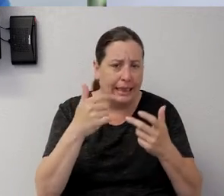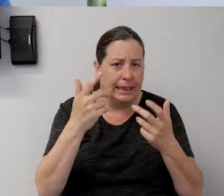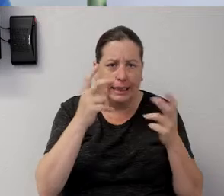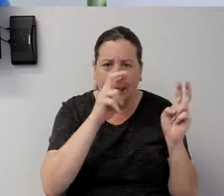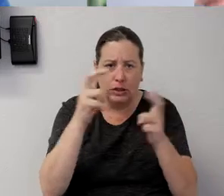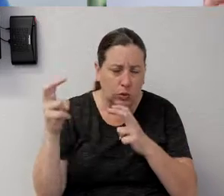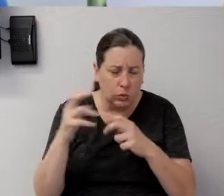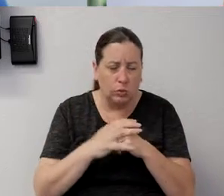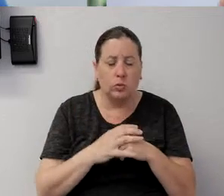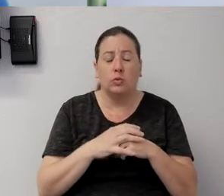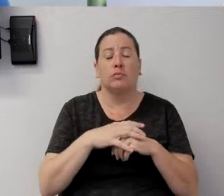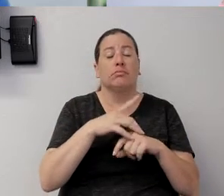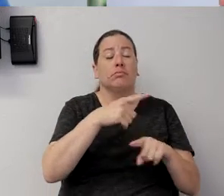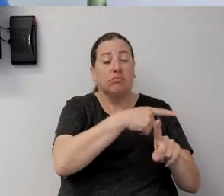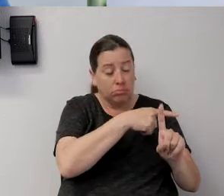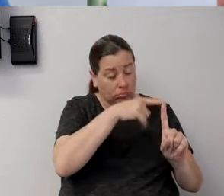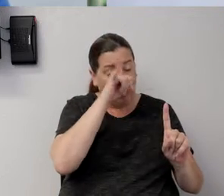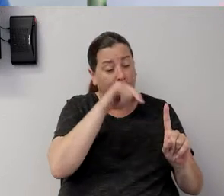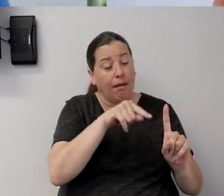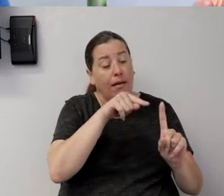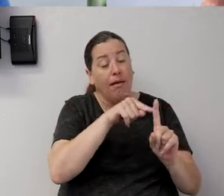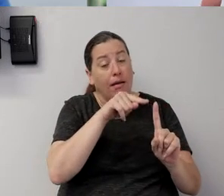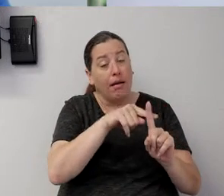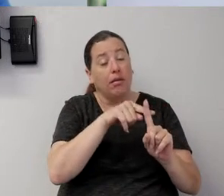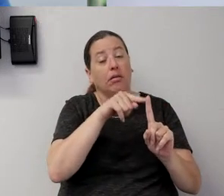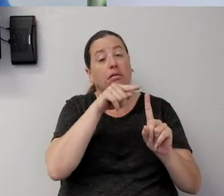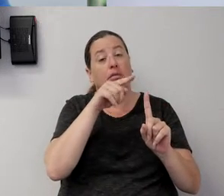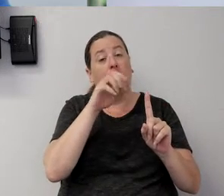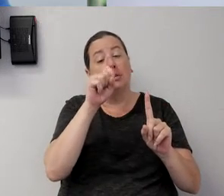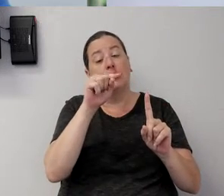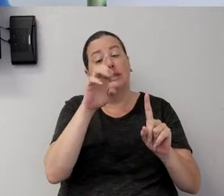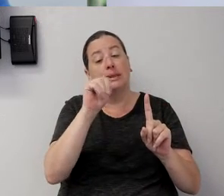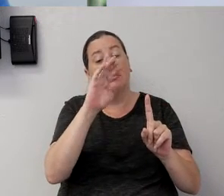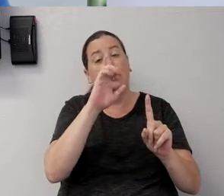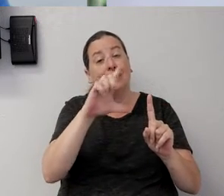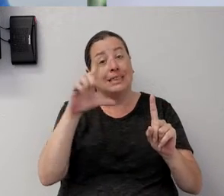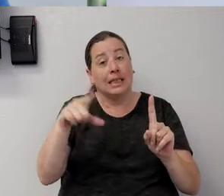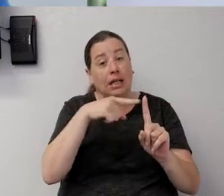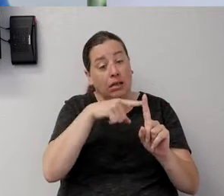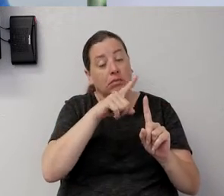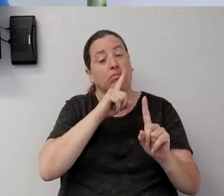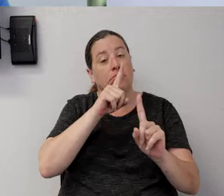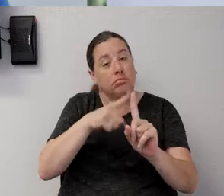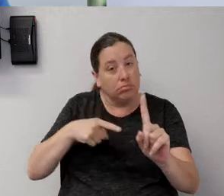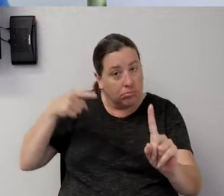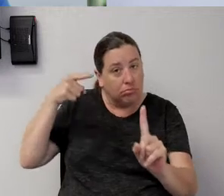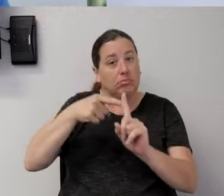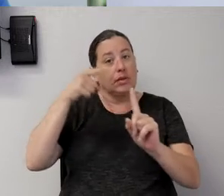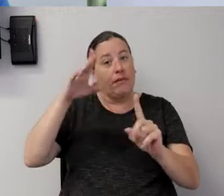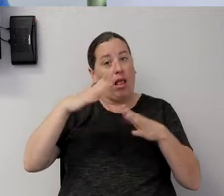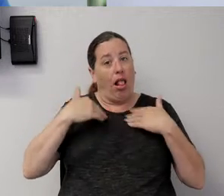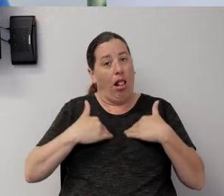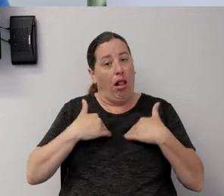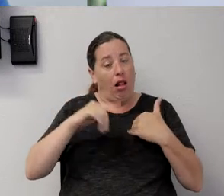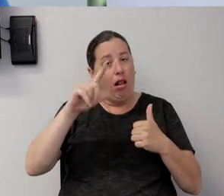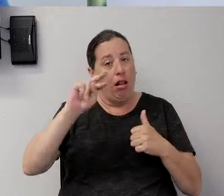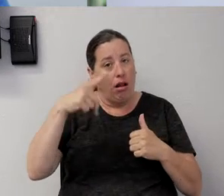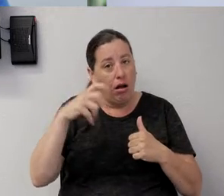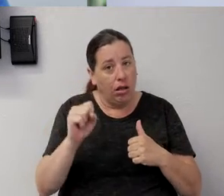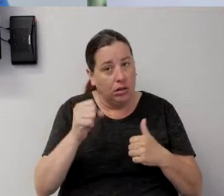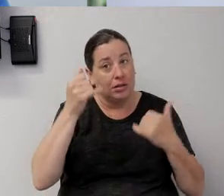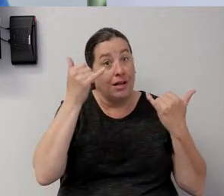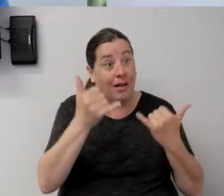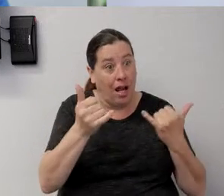therapy that specifically targets the lungs and these respiratory conditions. Well, they now have taken that into